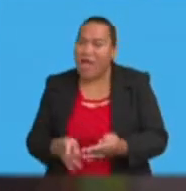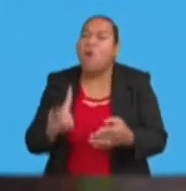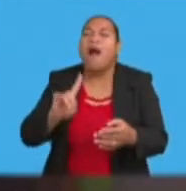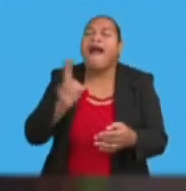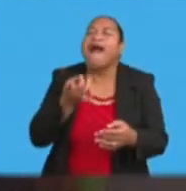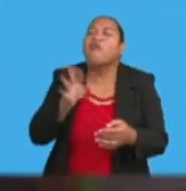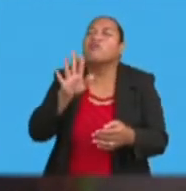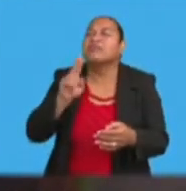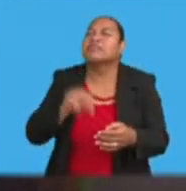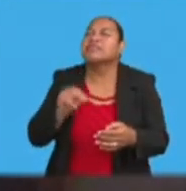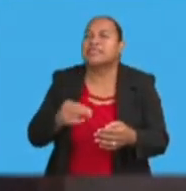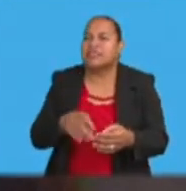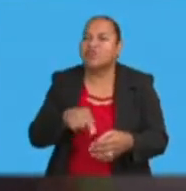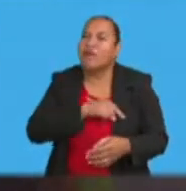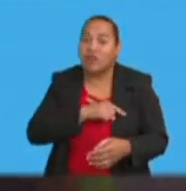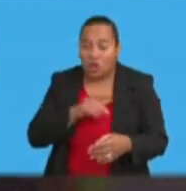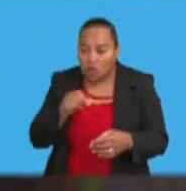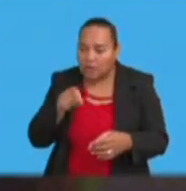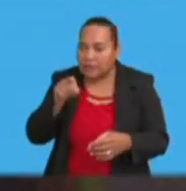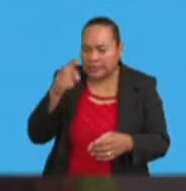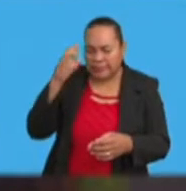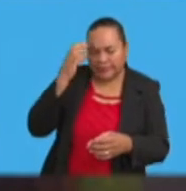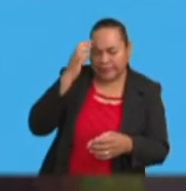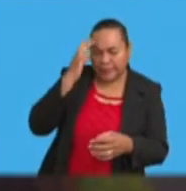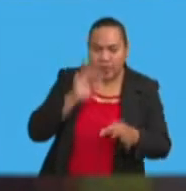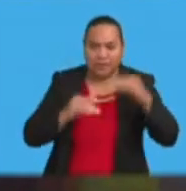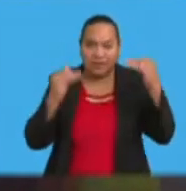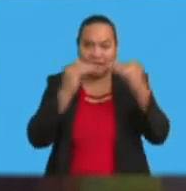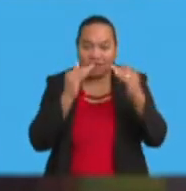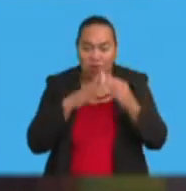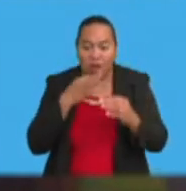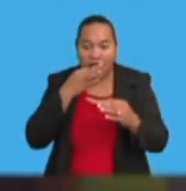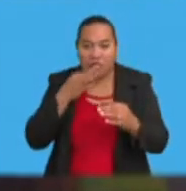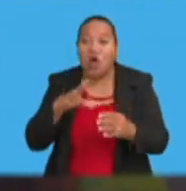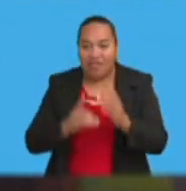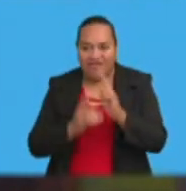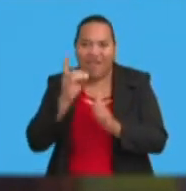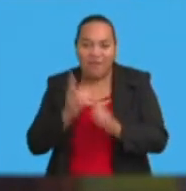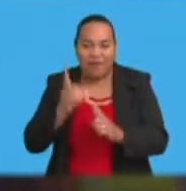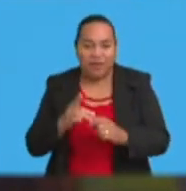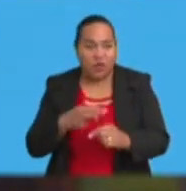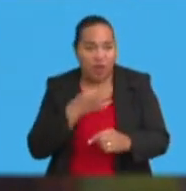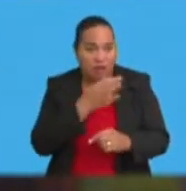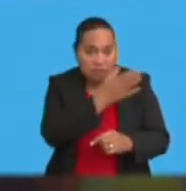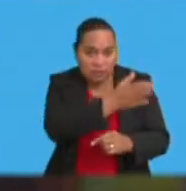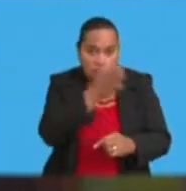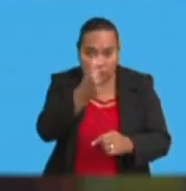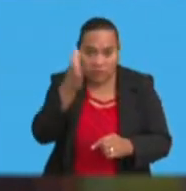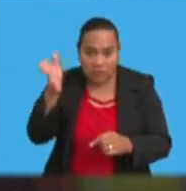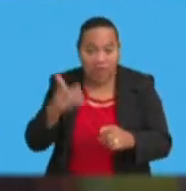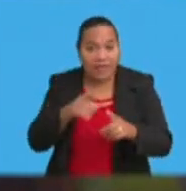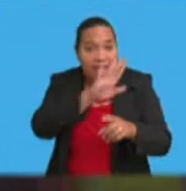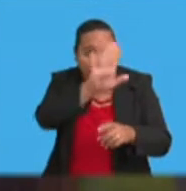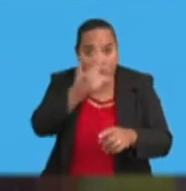be fixing cars? They develop those standards and they ask all the training providers in this country, if you want to be assisted, your training program